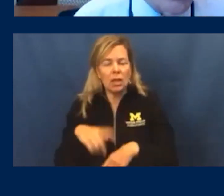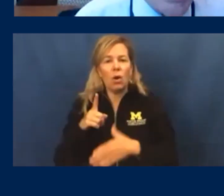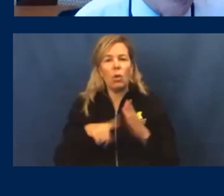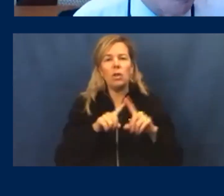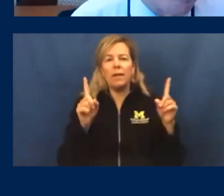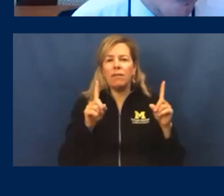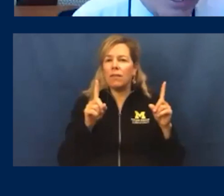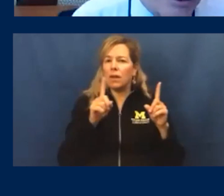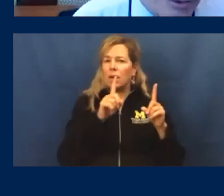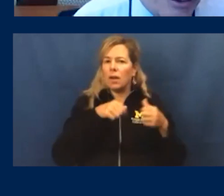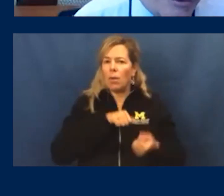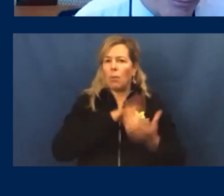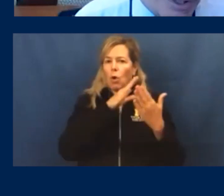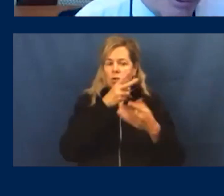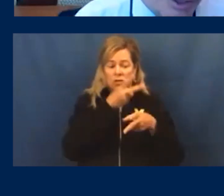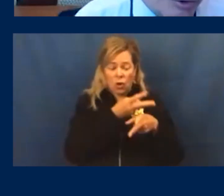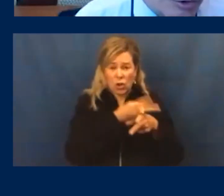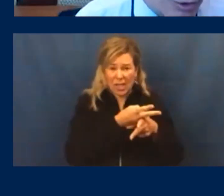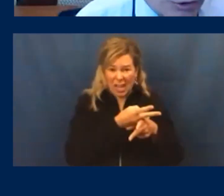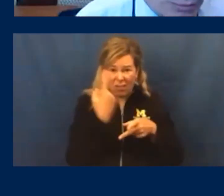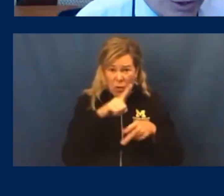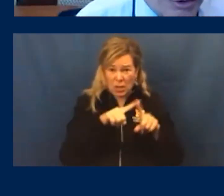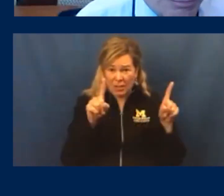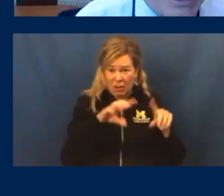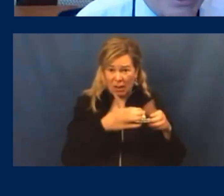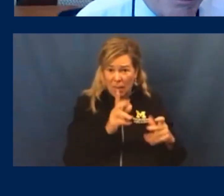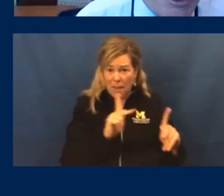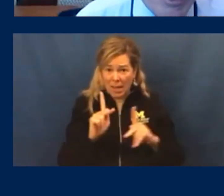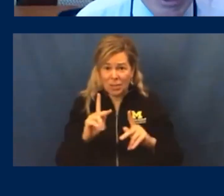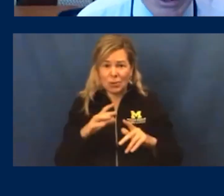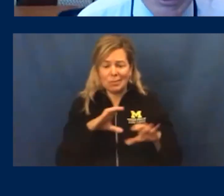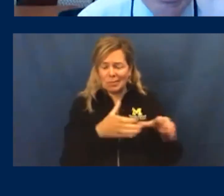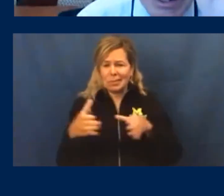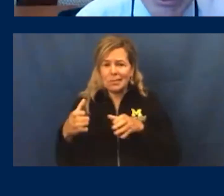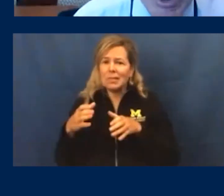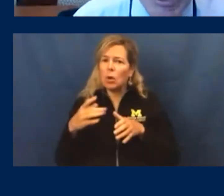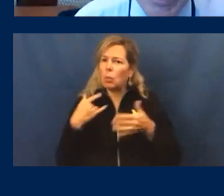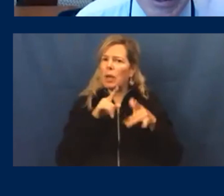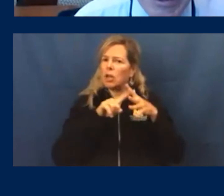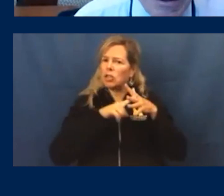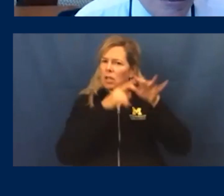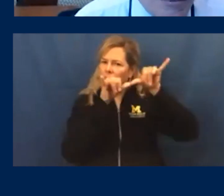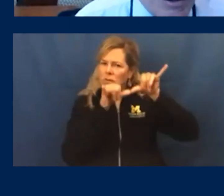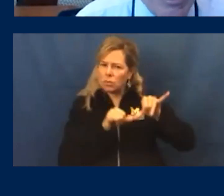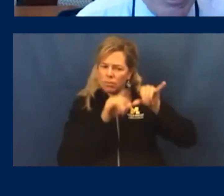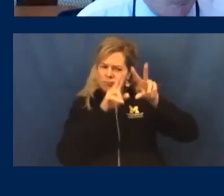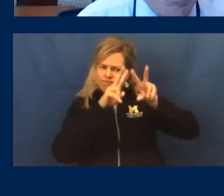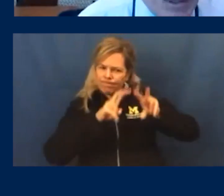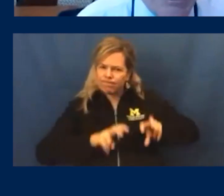to care being provided to the different populations? We are just beginning to measure that, but it is becoming part of